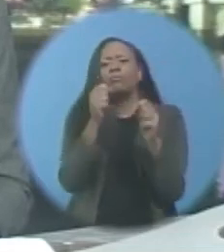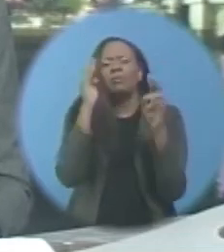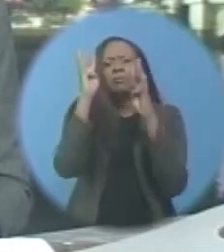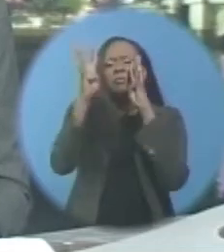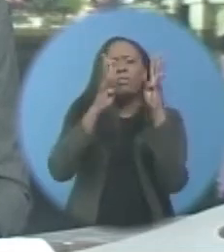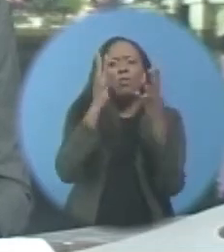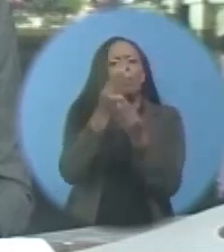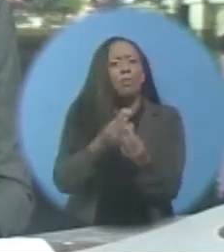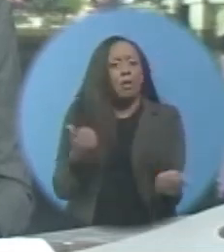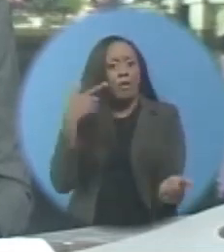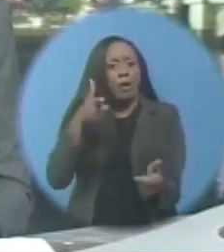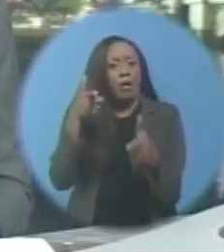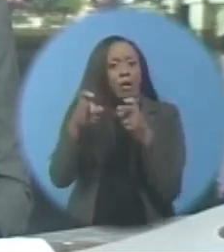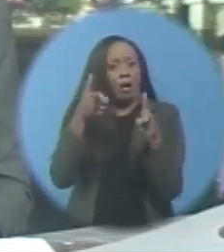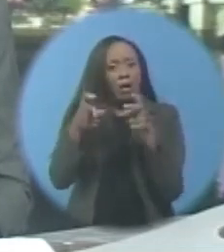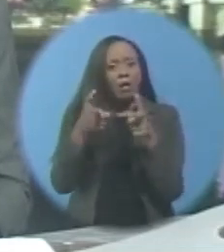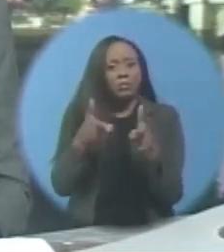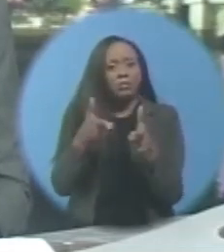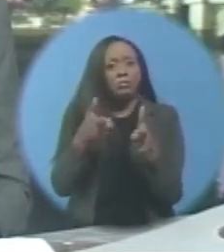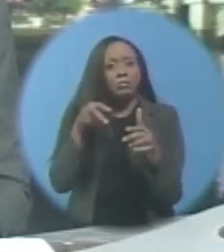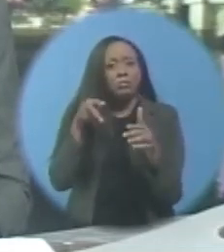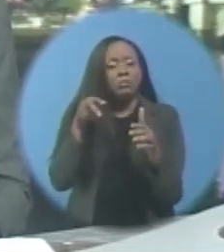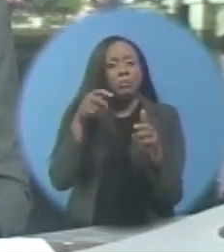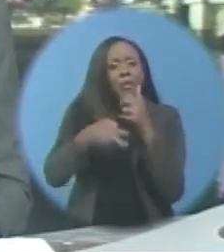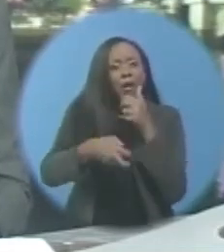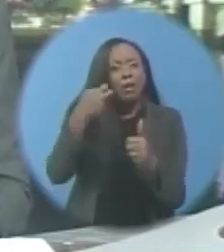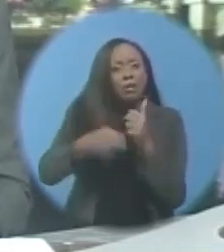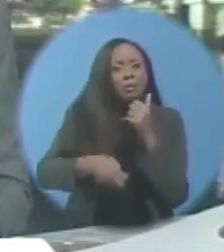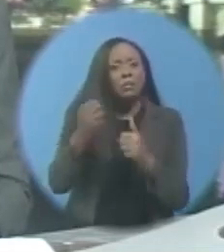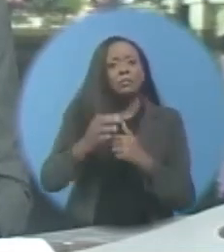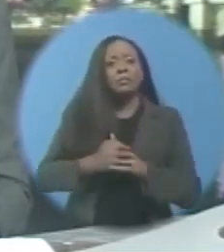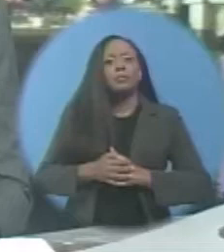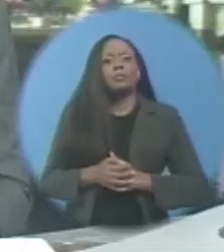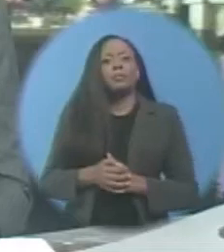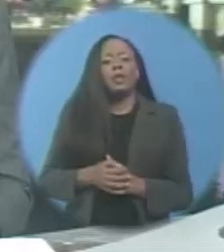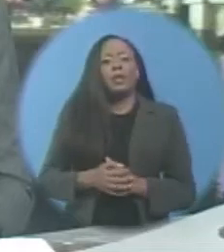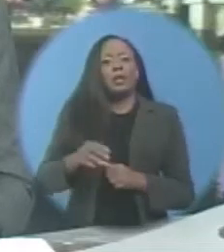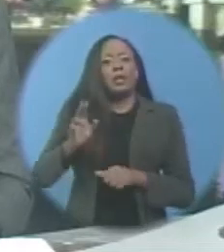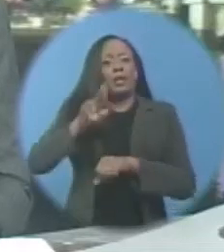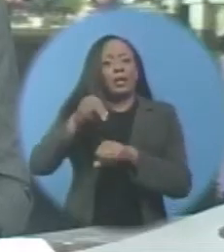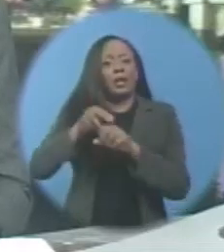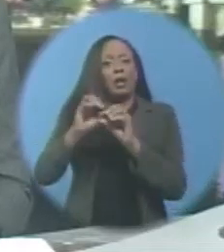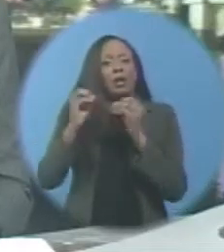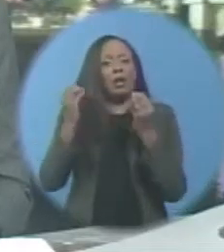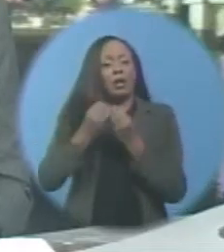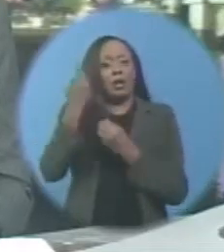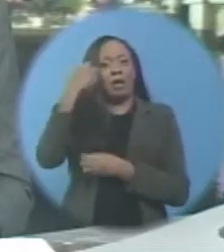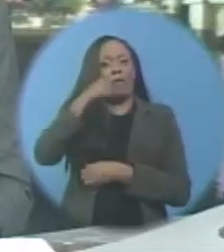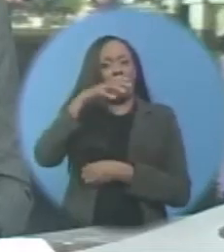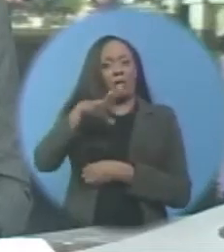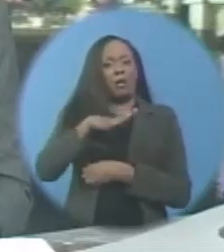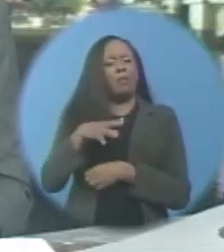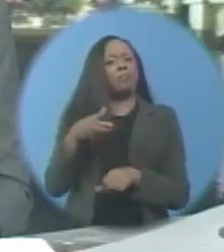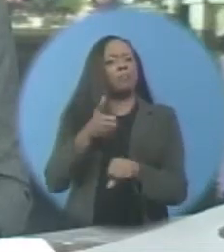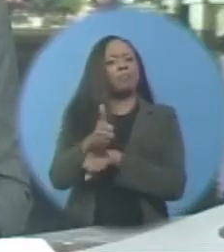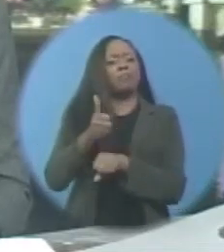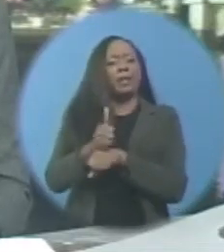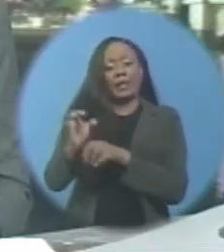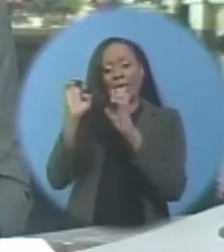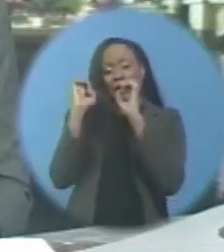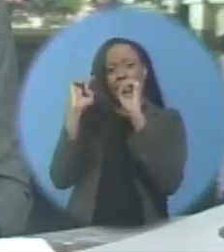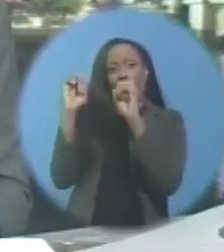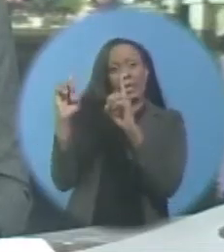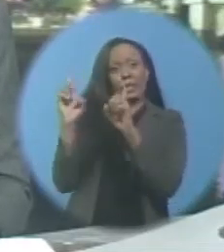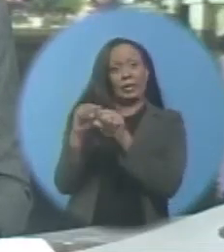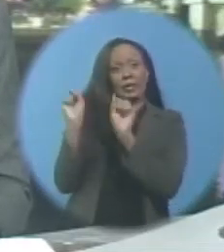violence problems, Public Relations Officer for the National Organization of Women, Marcia Hines Lane, blamed the current